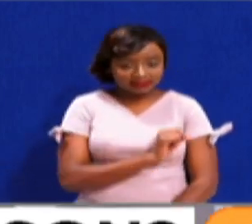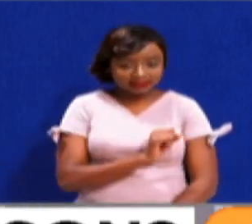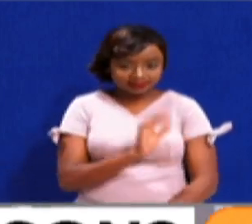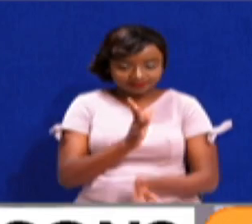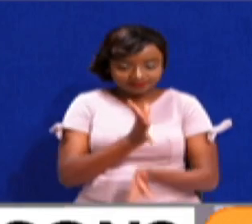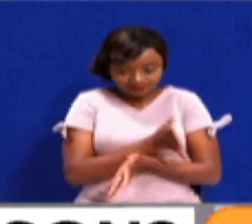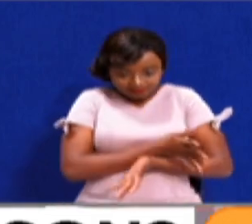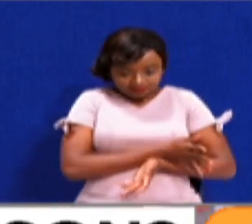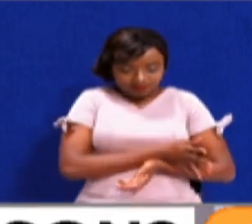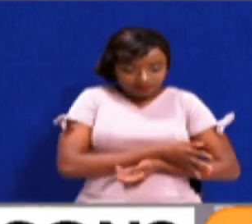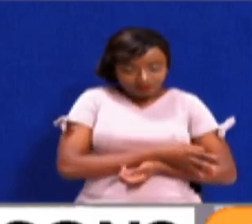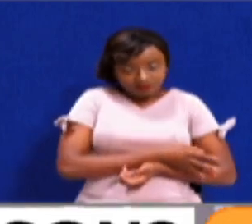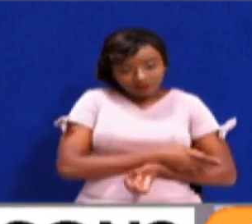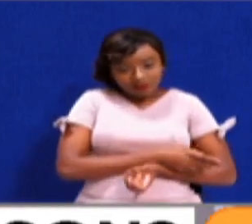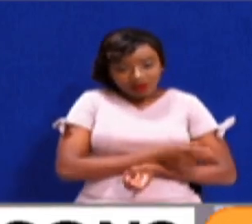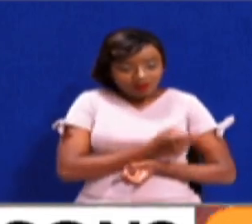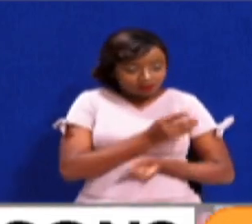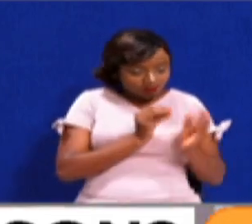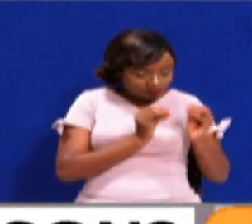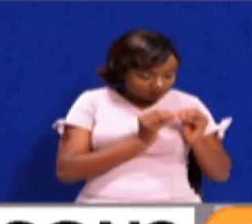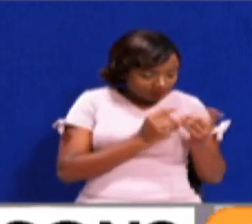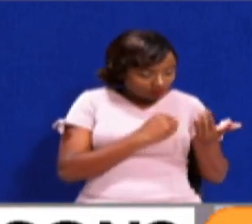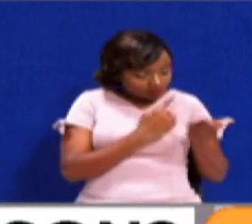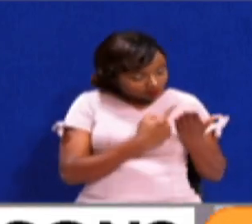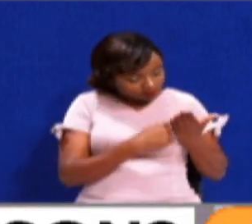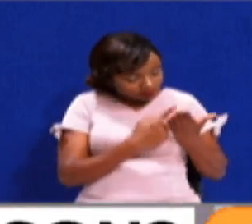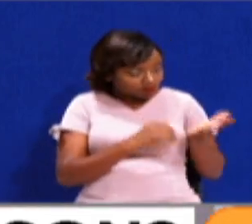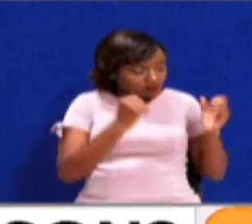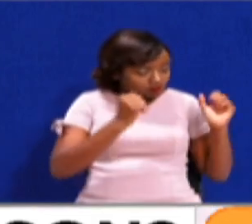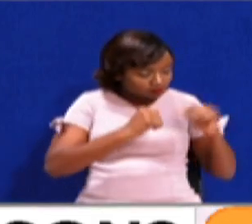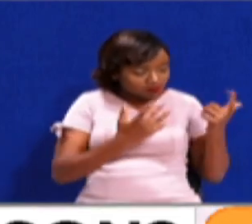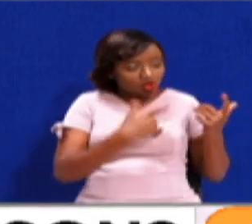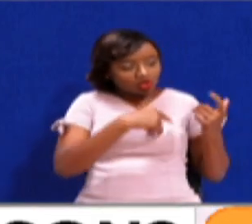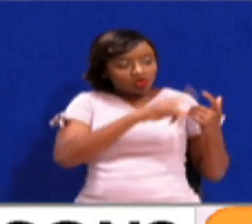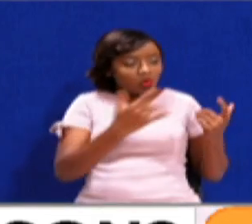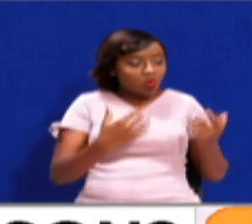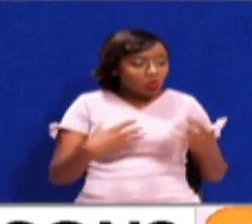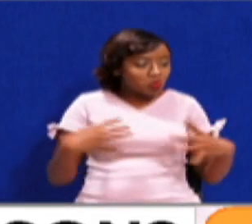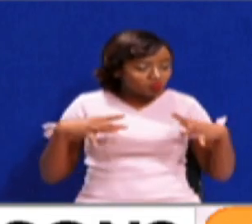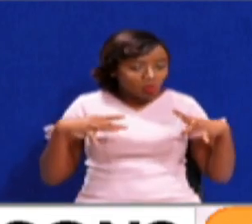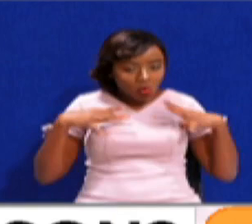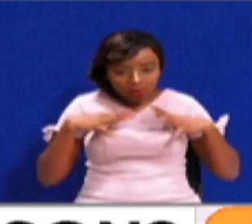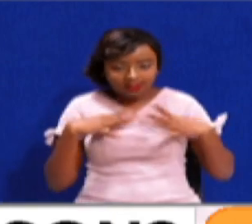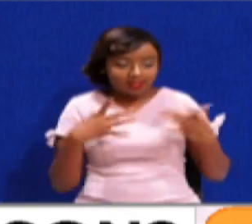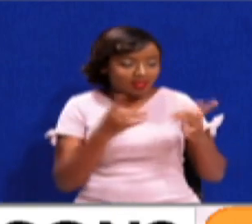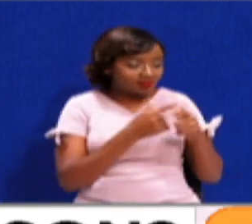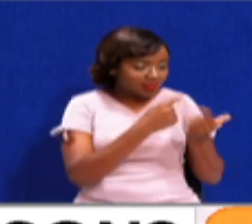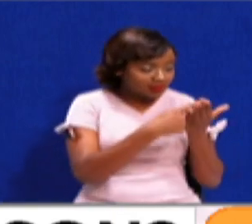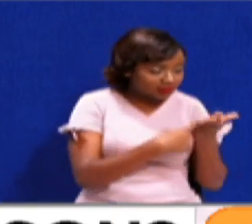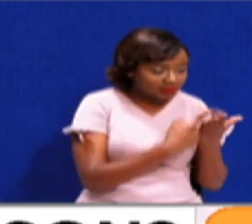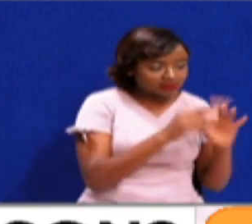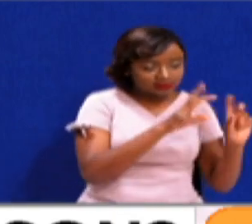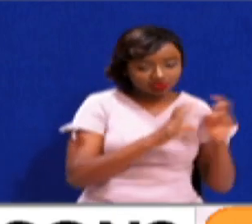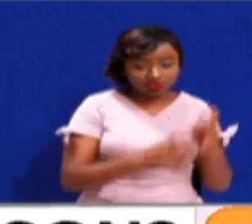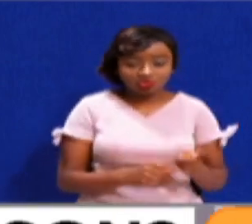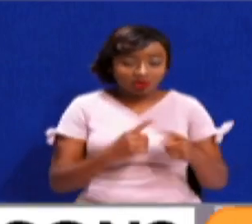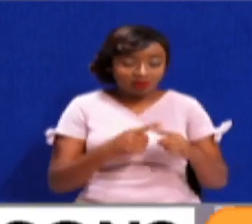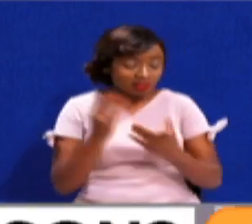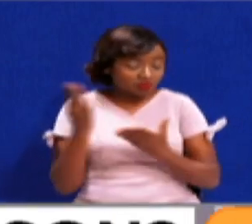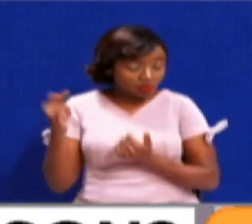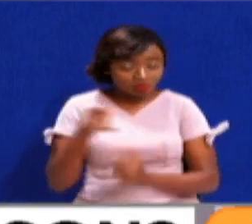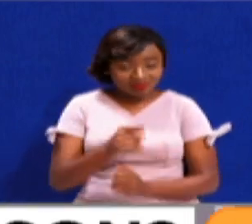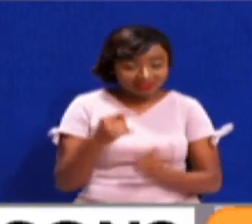the scenes, you know, a closed door session. There doesn't let seem to agree, have been any indication that happened. Go on a retreat, discuss, have a discussion on this matter. Let's hope that